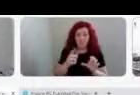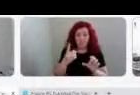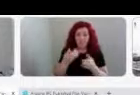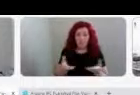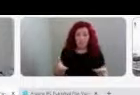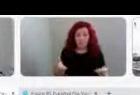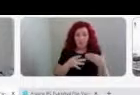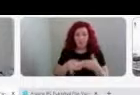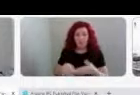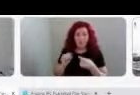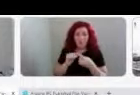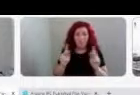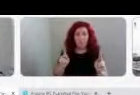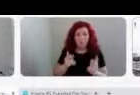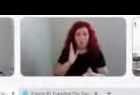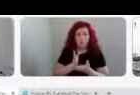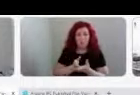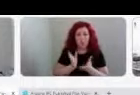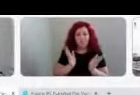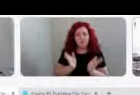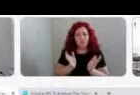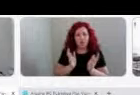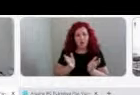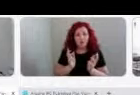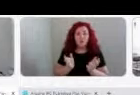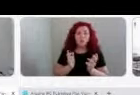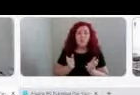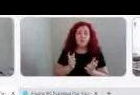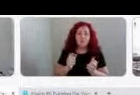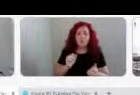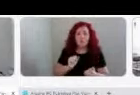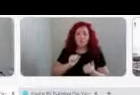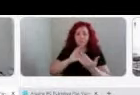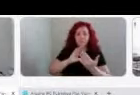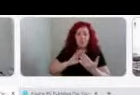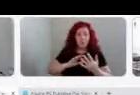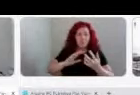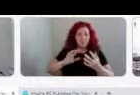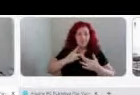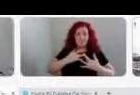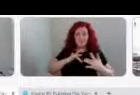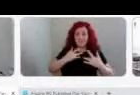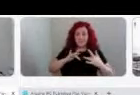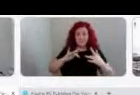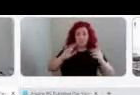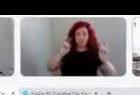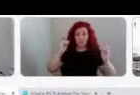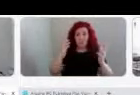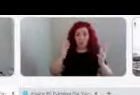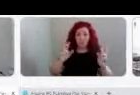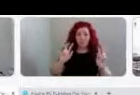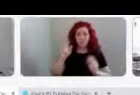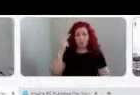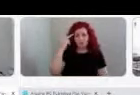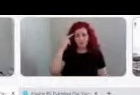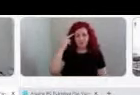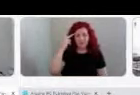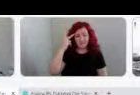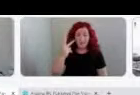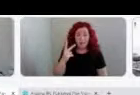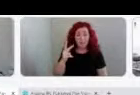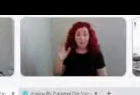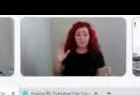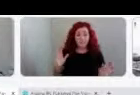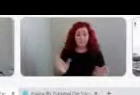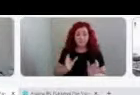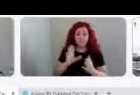has led more people to stop and talk and even broach the sensitive topic of politics i was encouraged to learn how central so